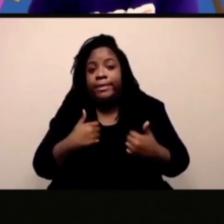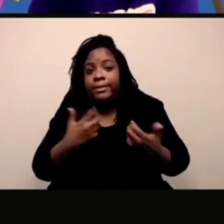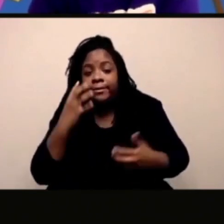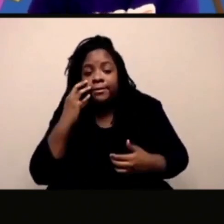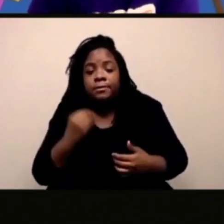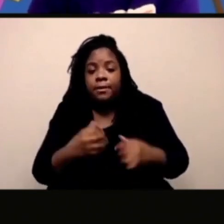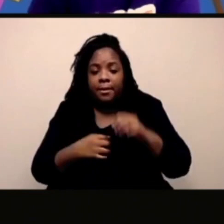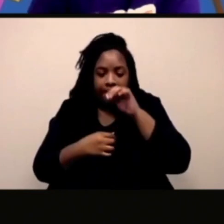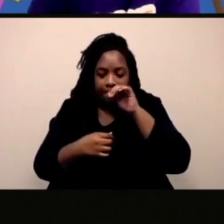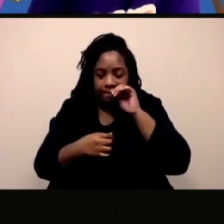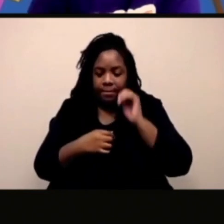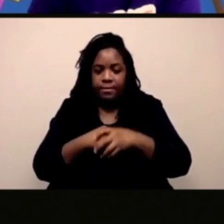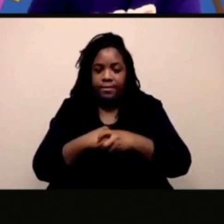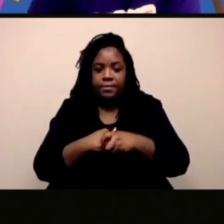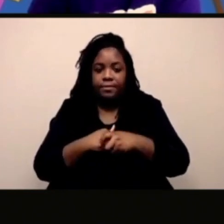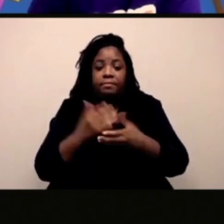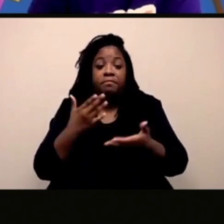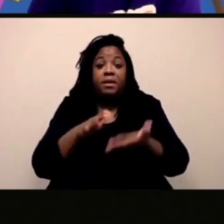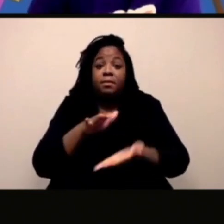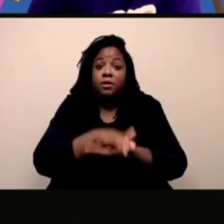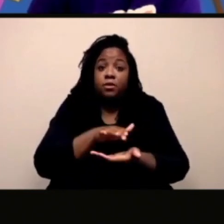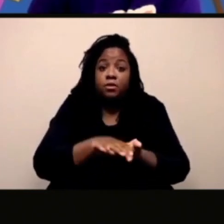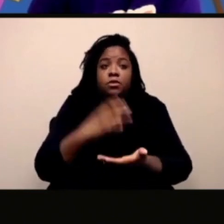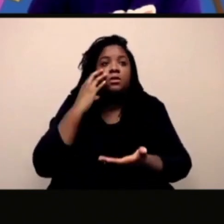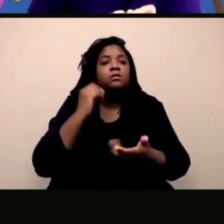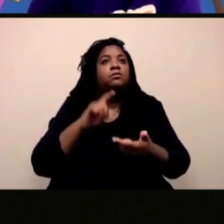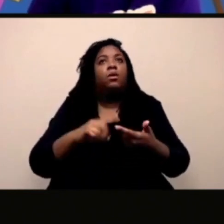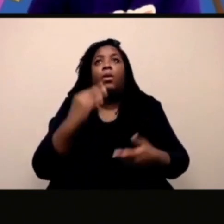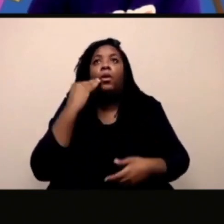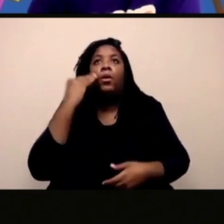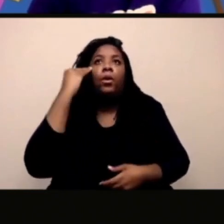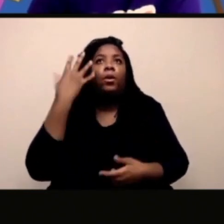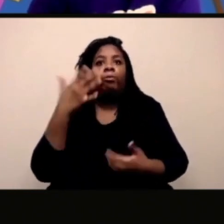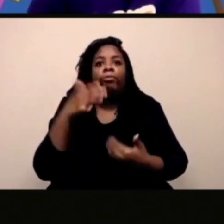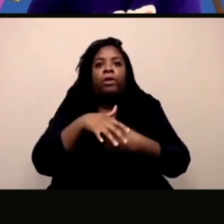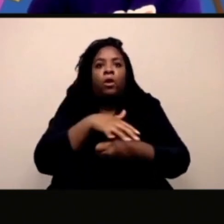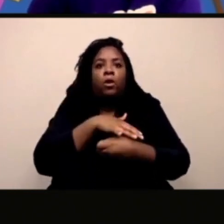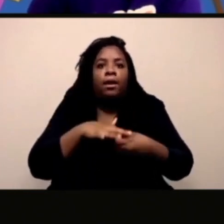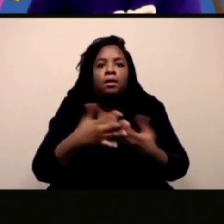like an experience you had at school or at home in your neighborhood. And then